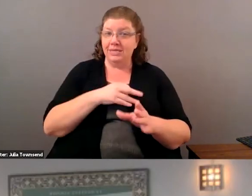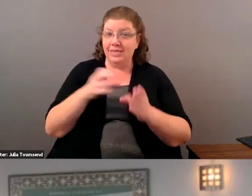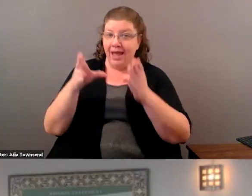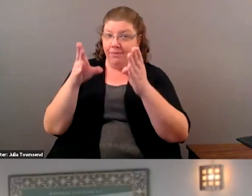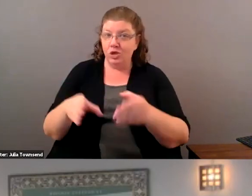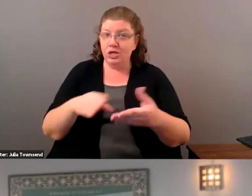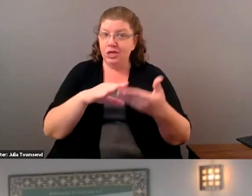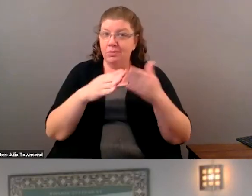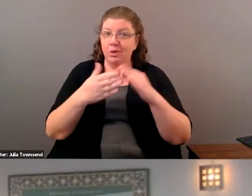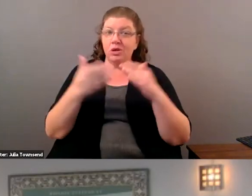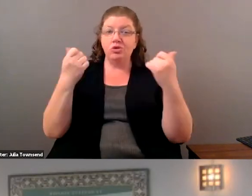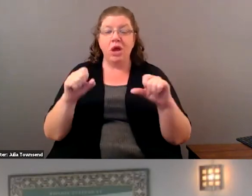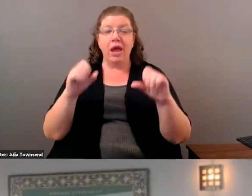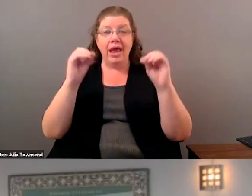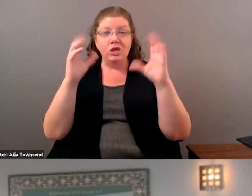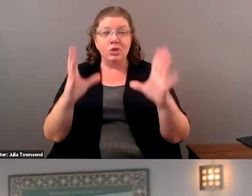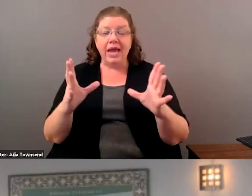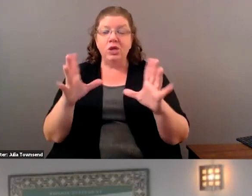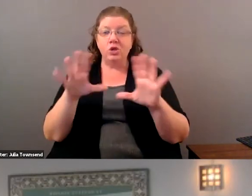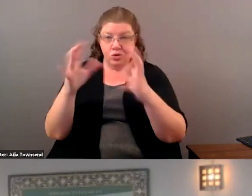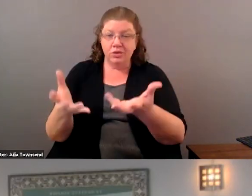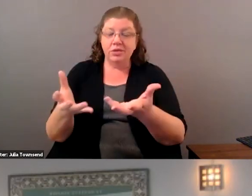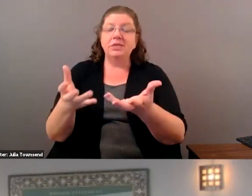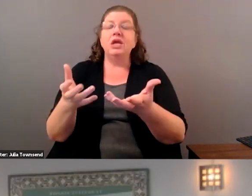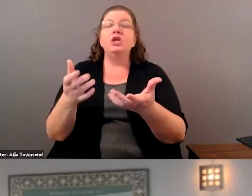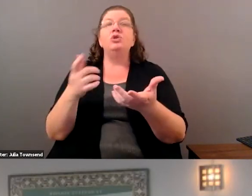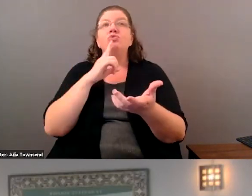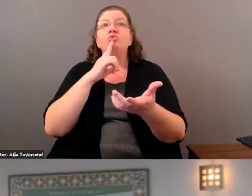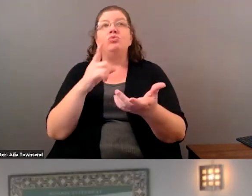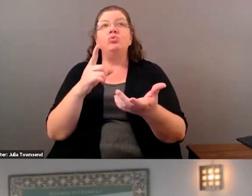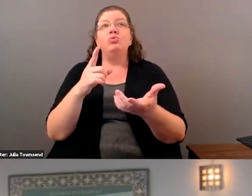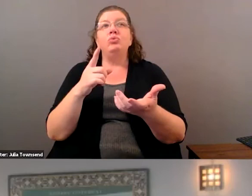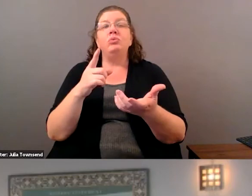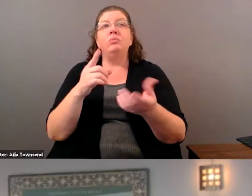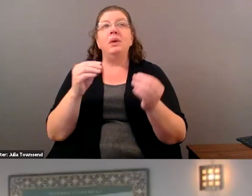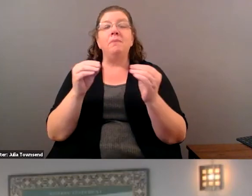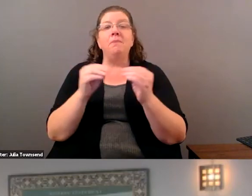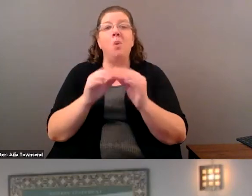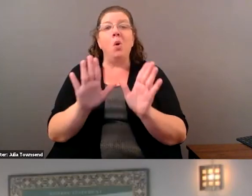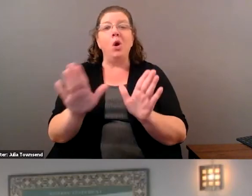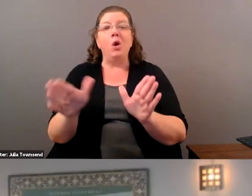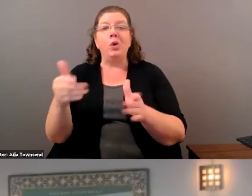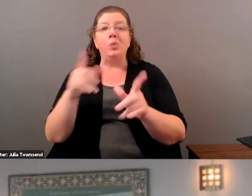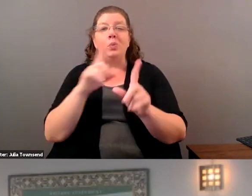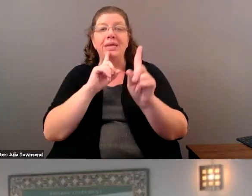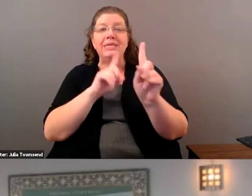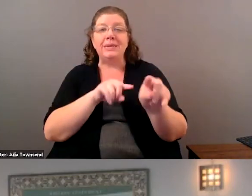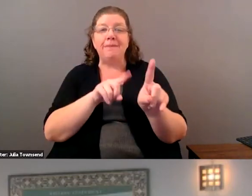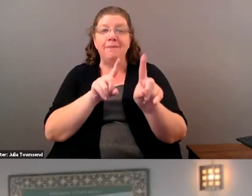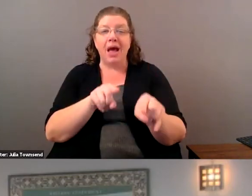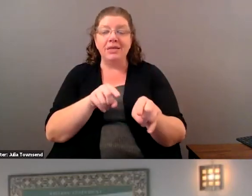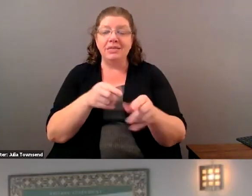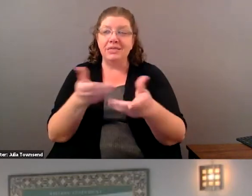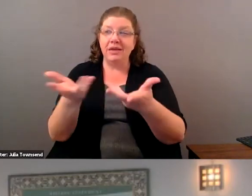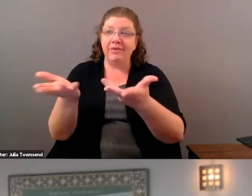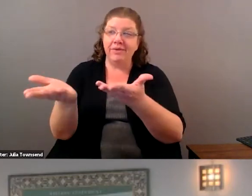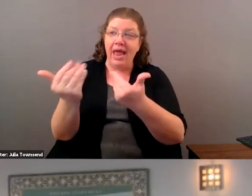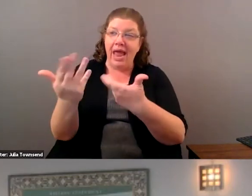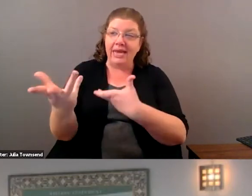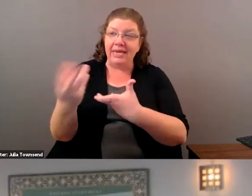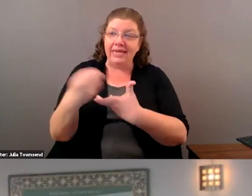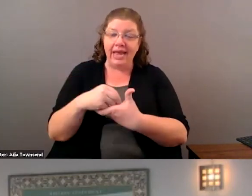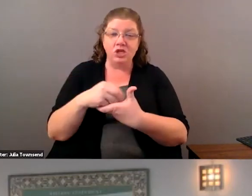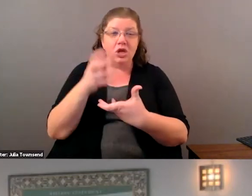of educators there to be maybe more responsive and engaging with parents